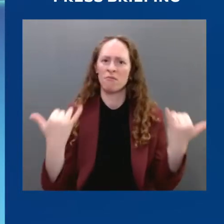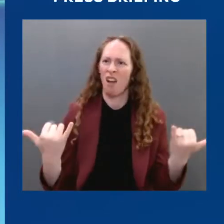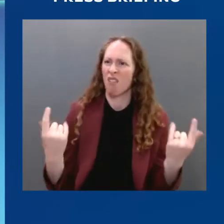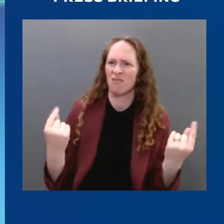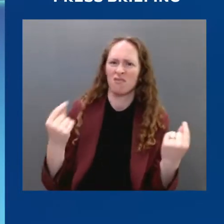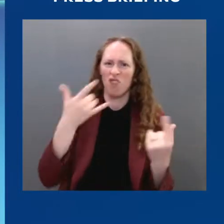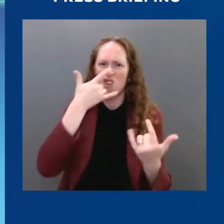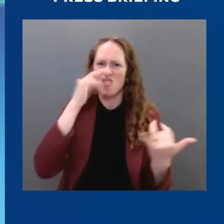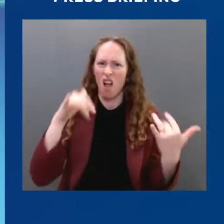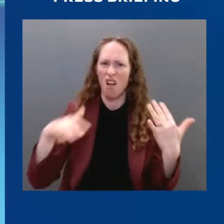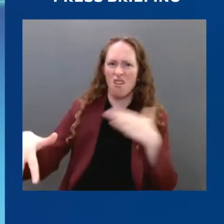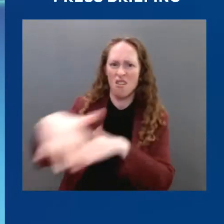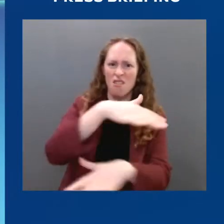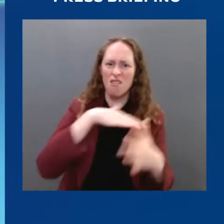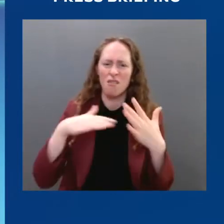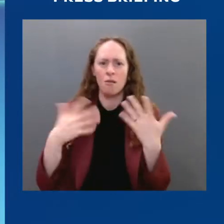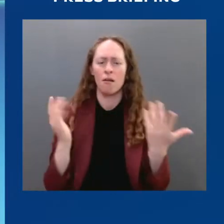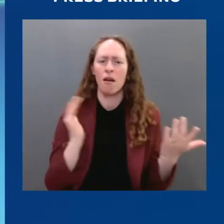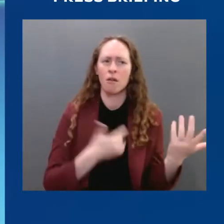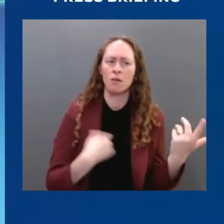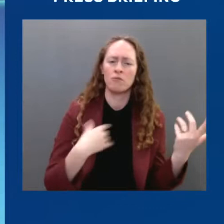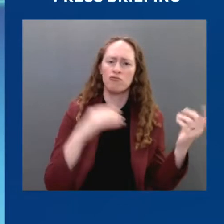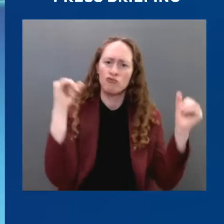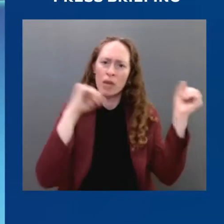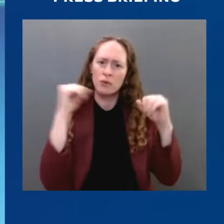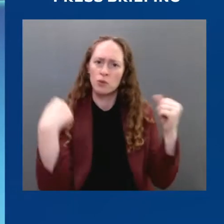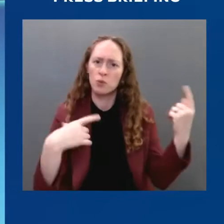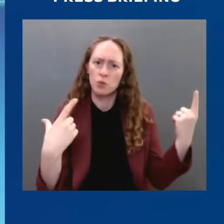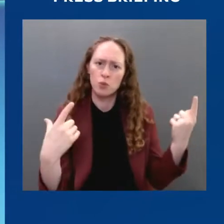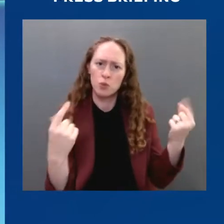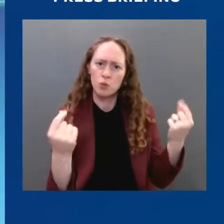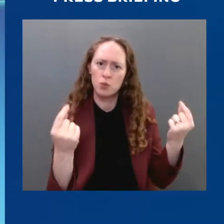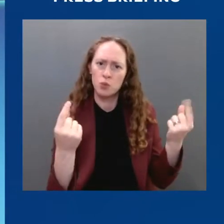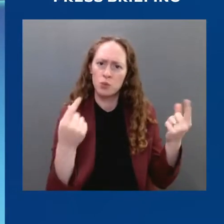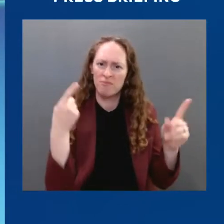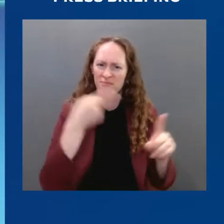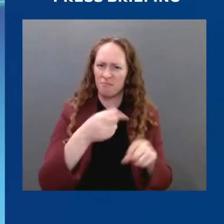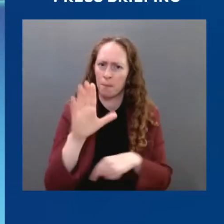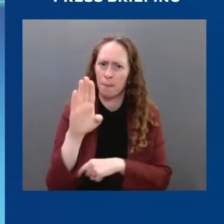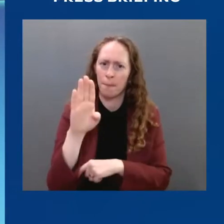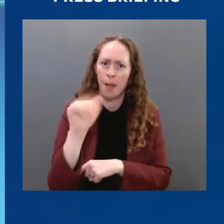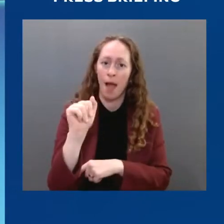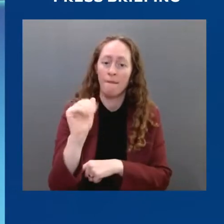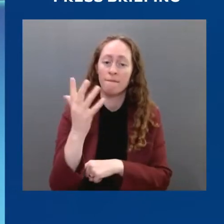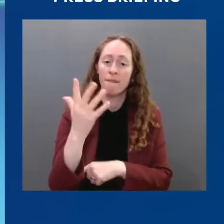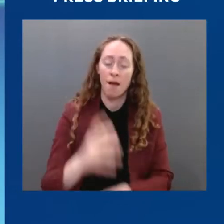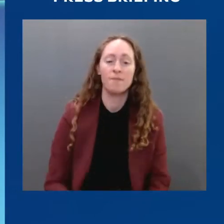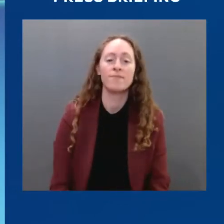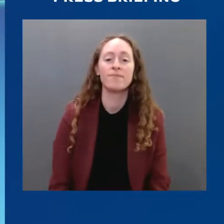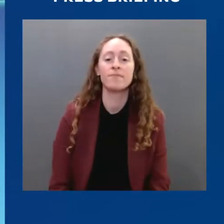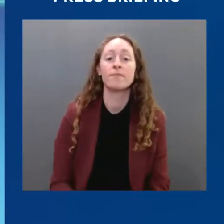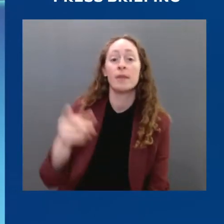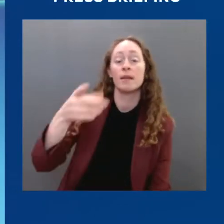from Dr. Walensky, we have been tracking BA4 and BA5 for months. We've been clear-eyed